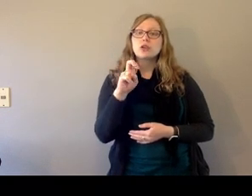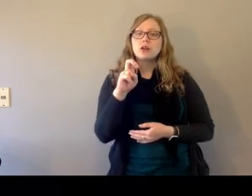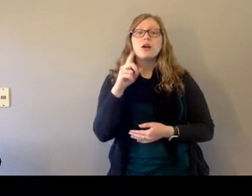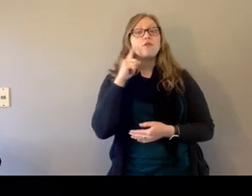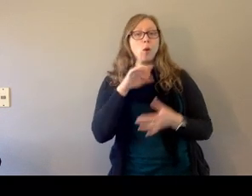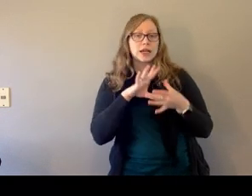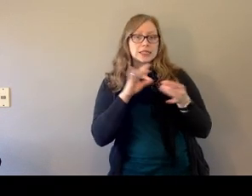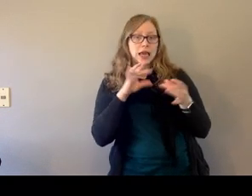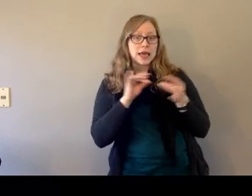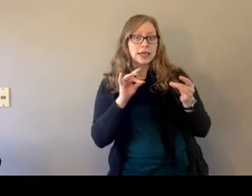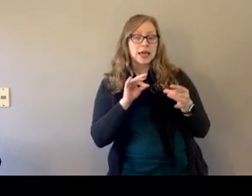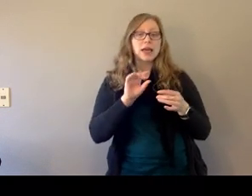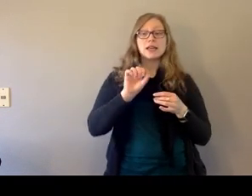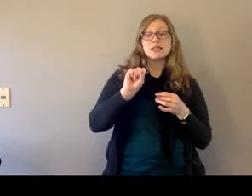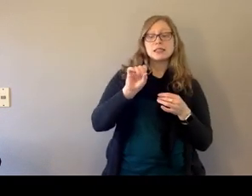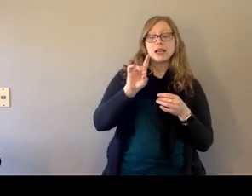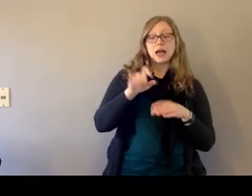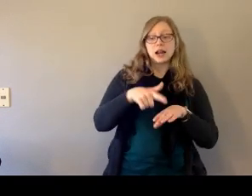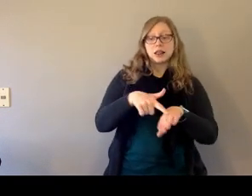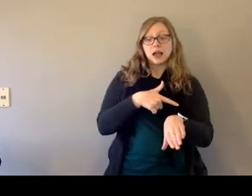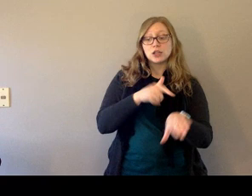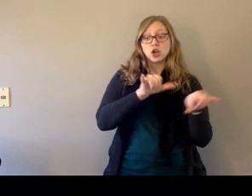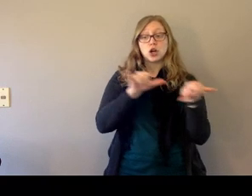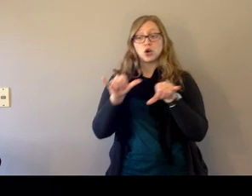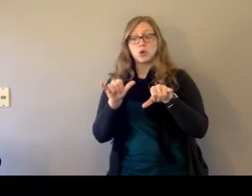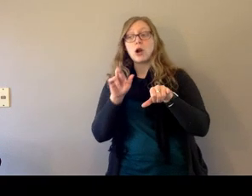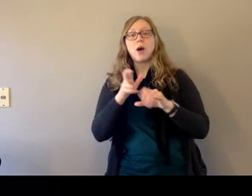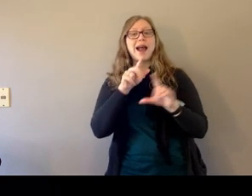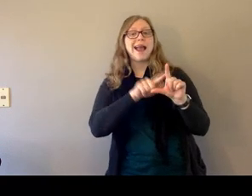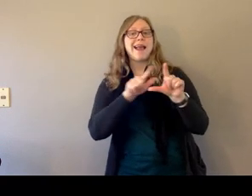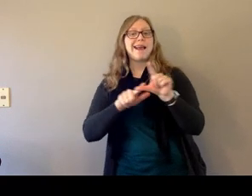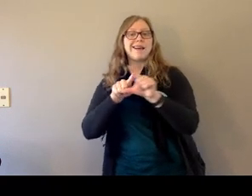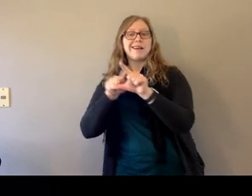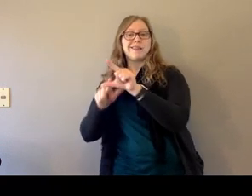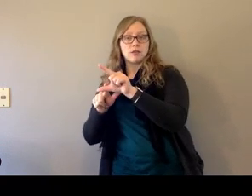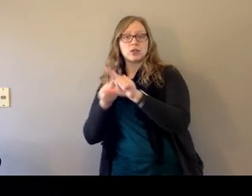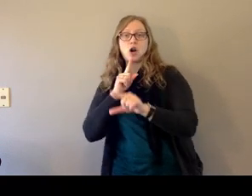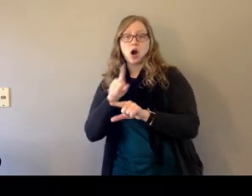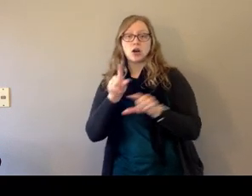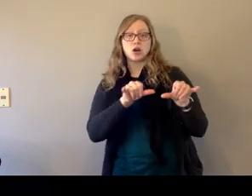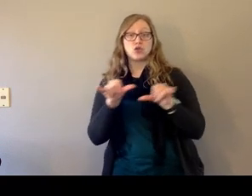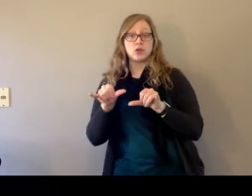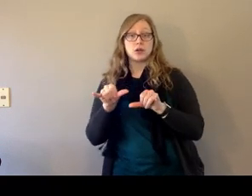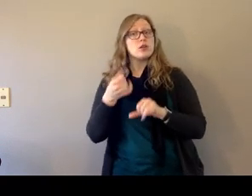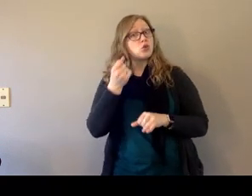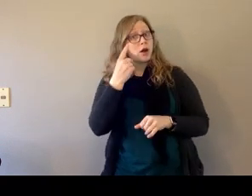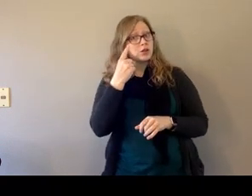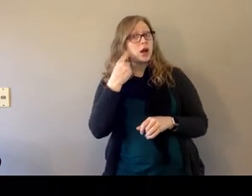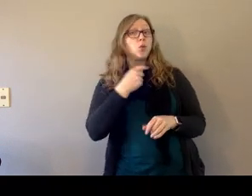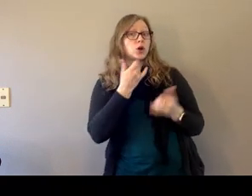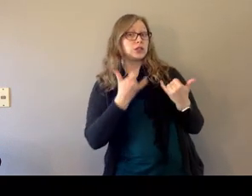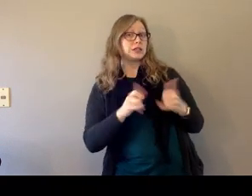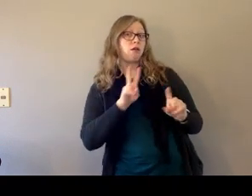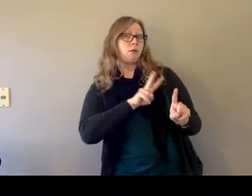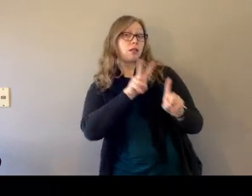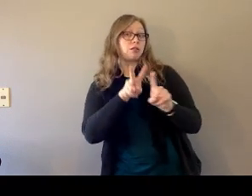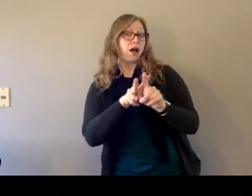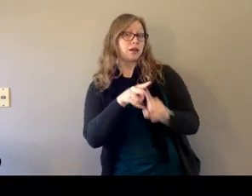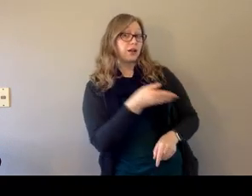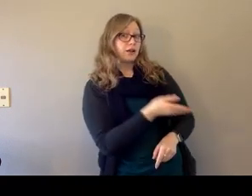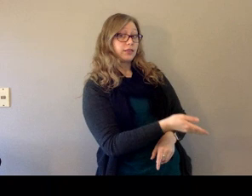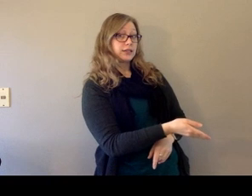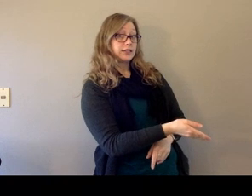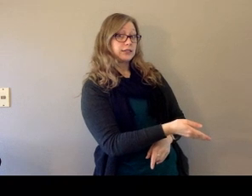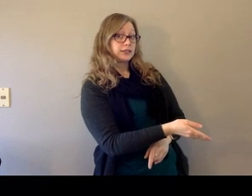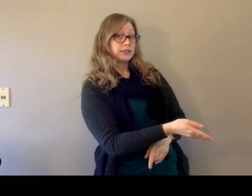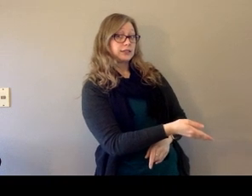side lengths are congruent or angles are congruent. So while we're using this, we're still going to be applying the side,